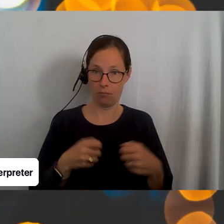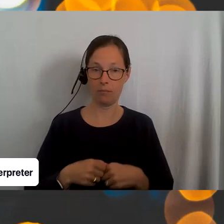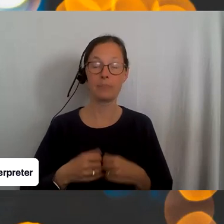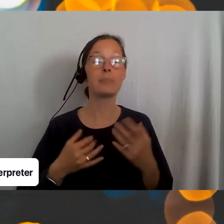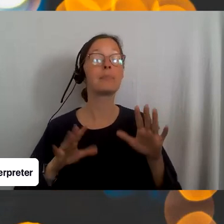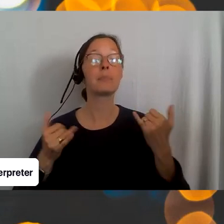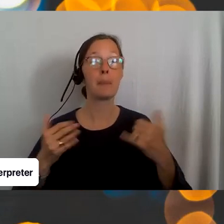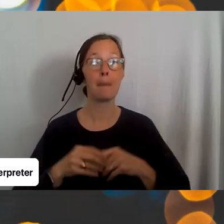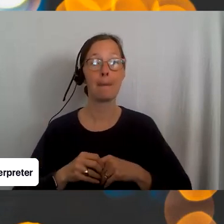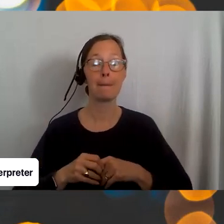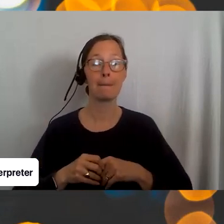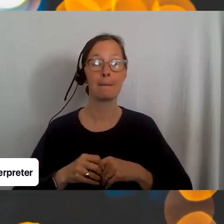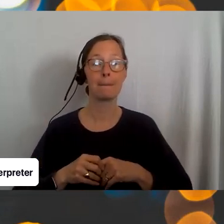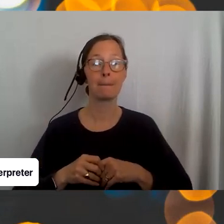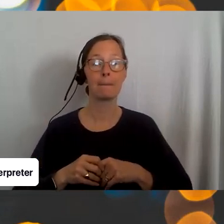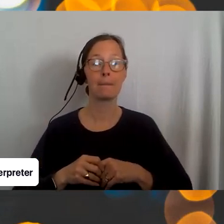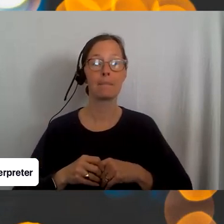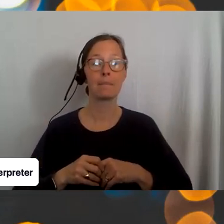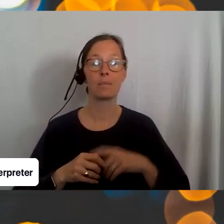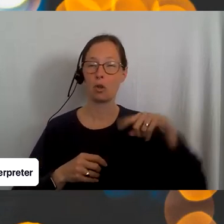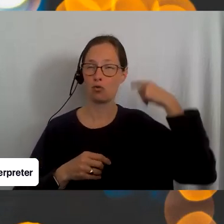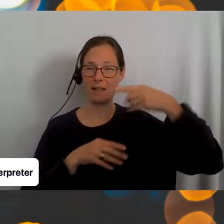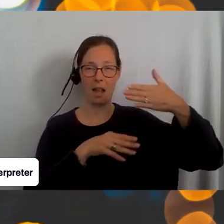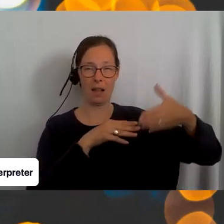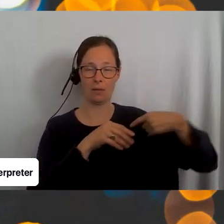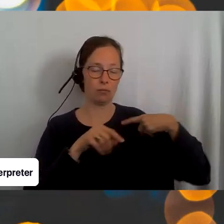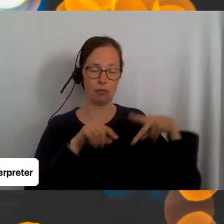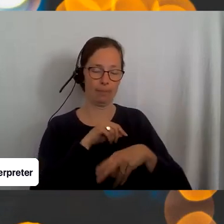Now, I'm going to trim off these crazy ends.